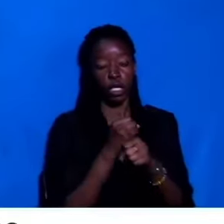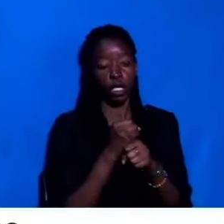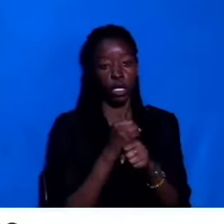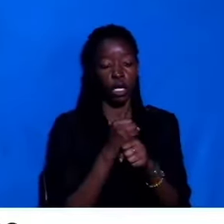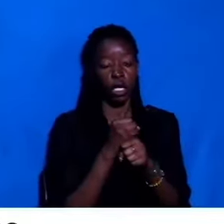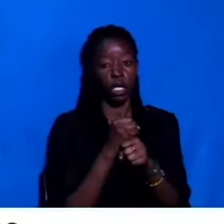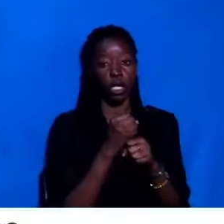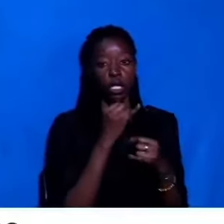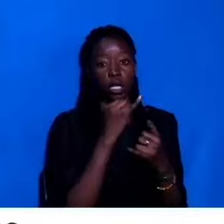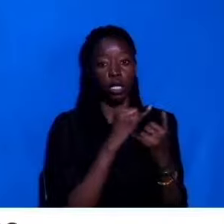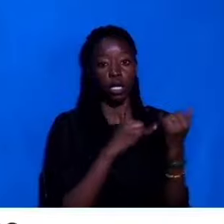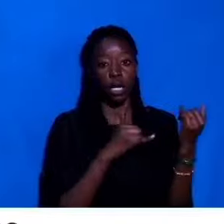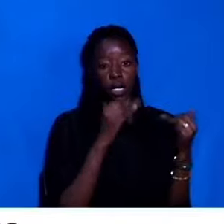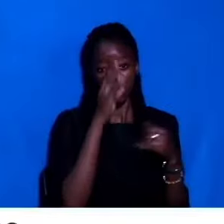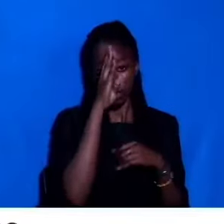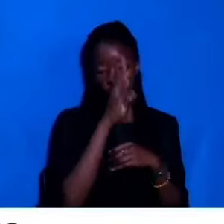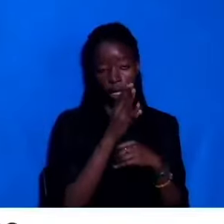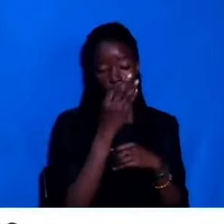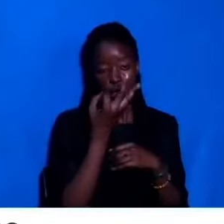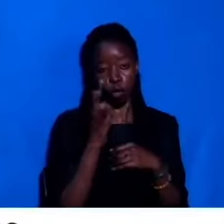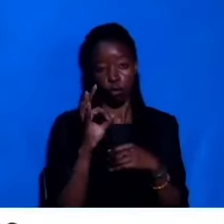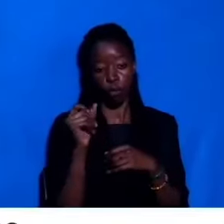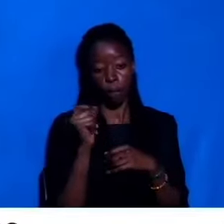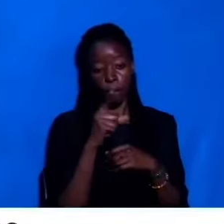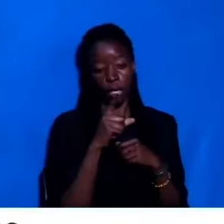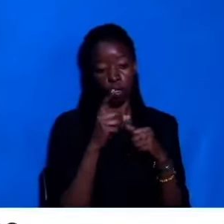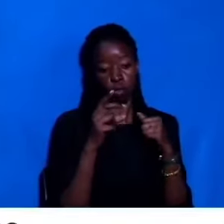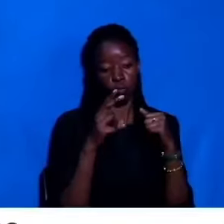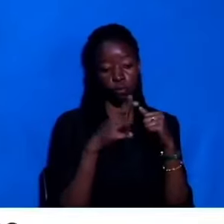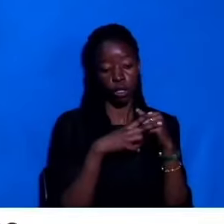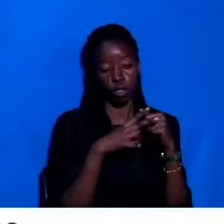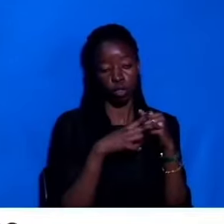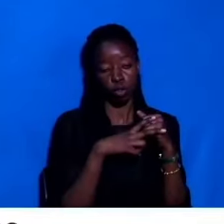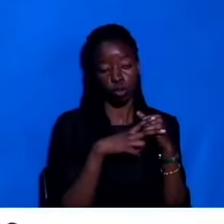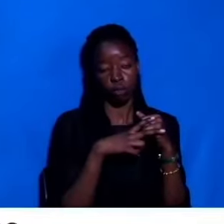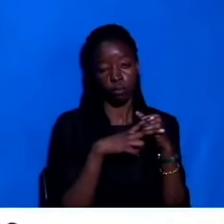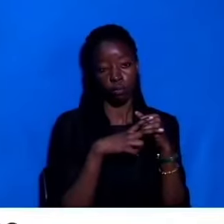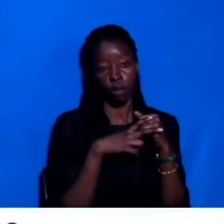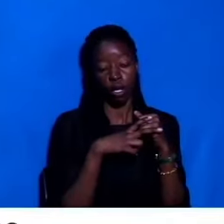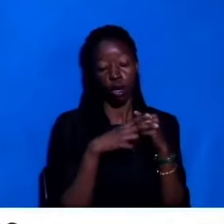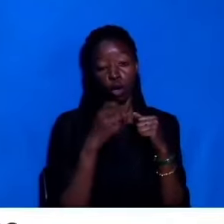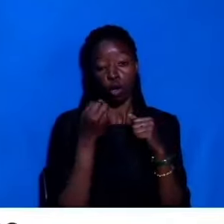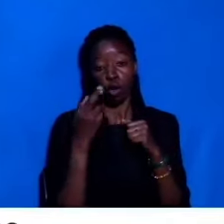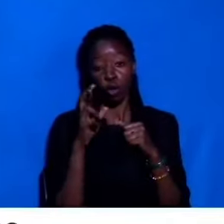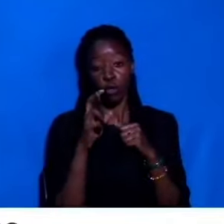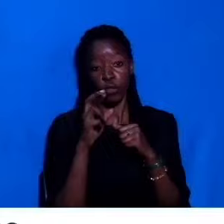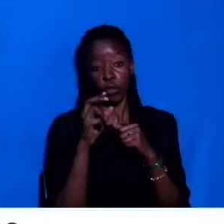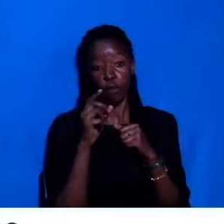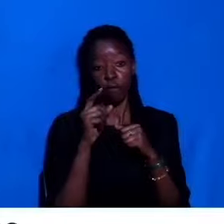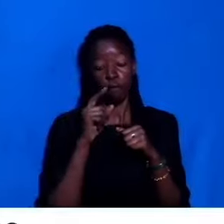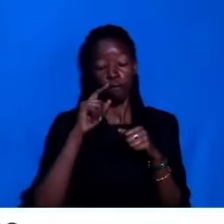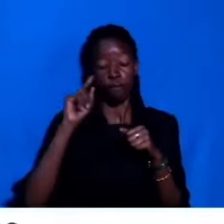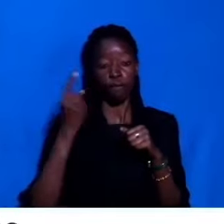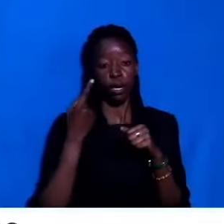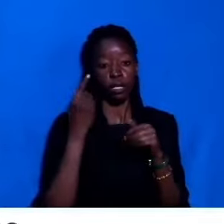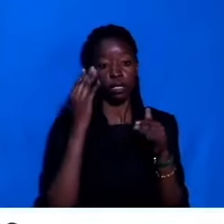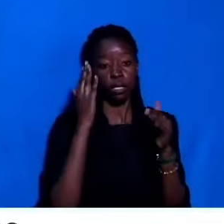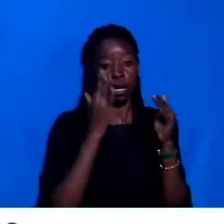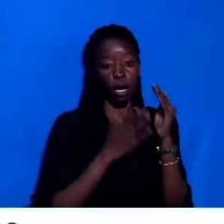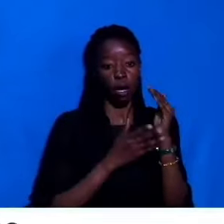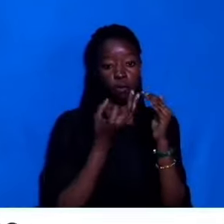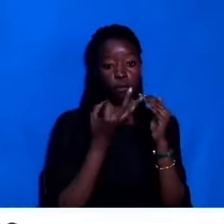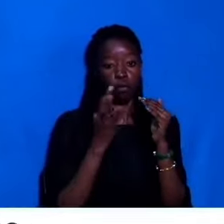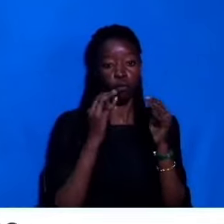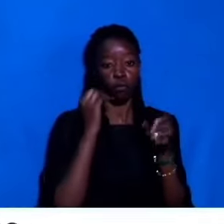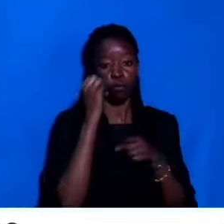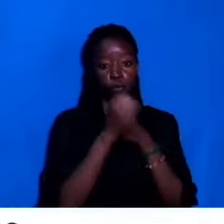of June, or the last Sunday of the half of the year, the first half of the year, we are looking at the subject of thanksgiving.